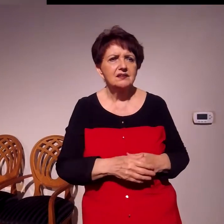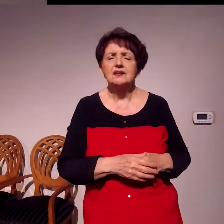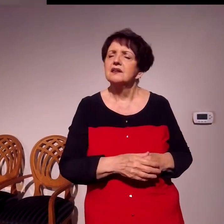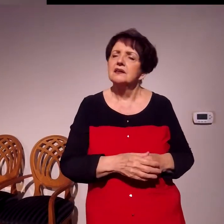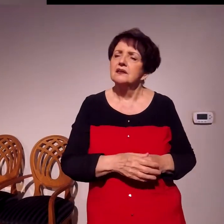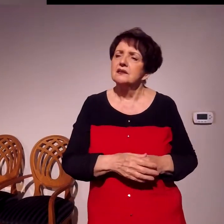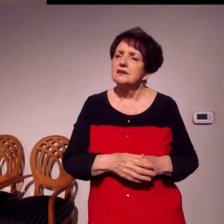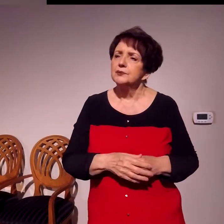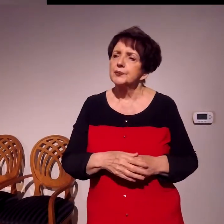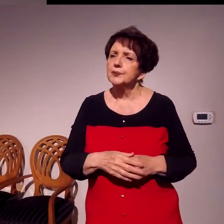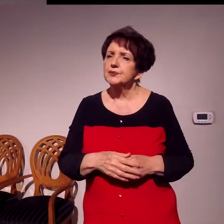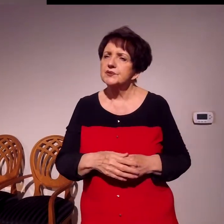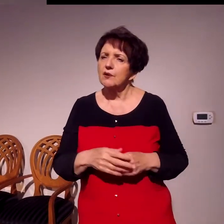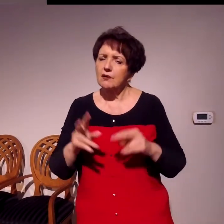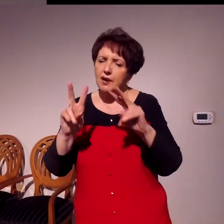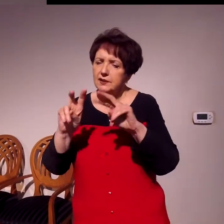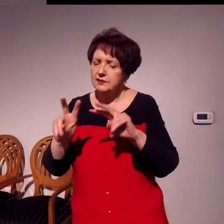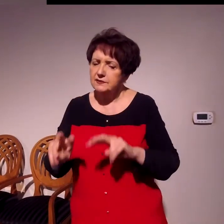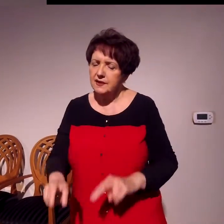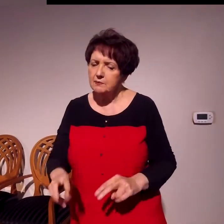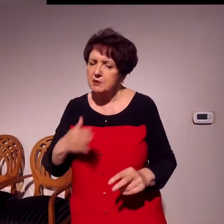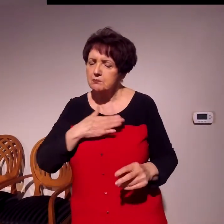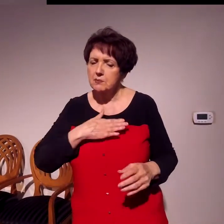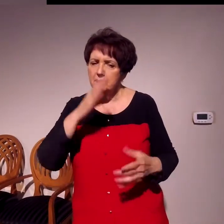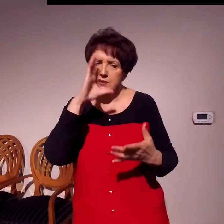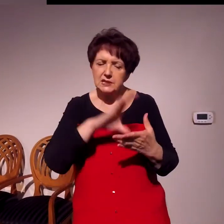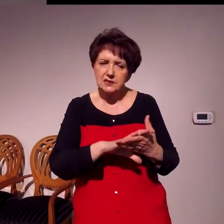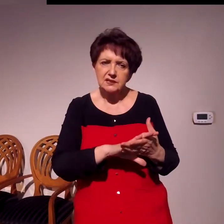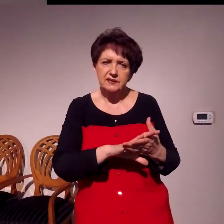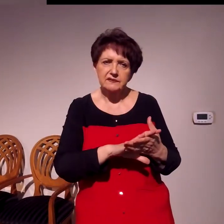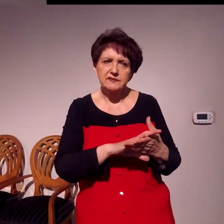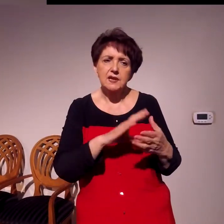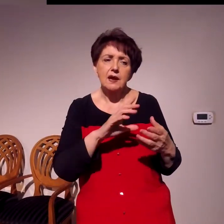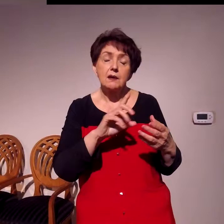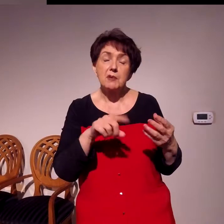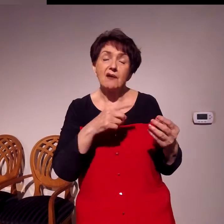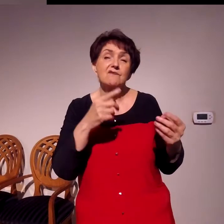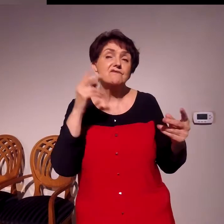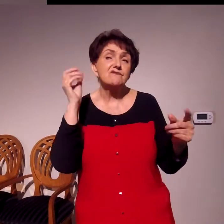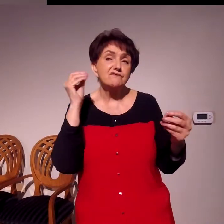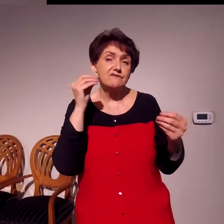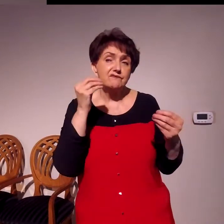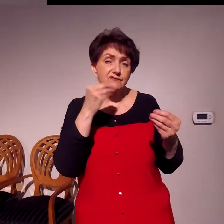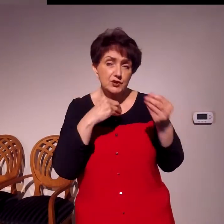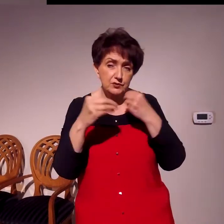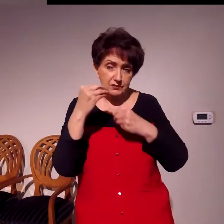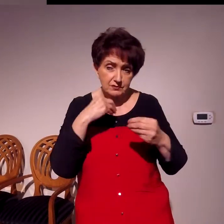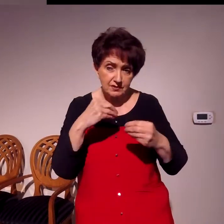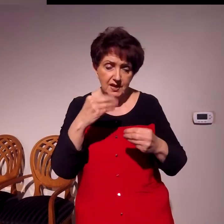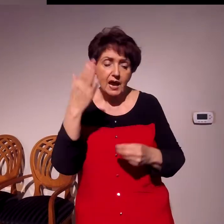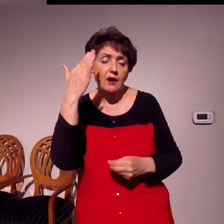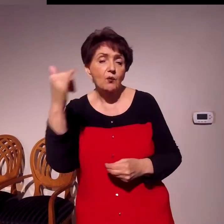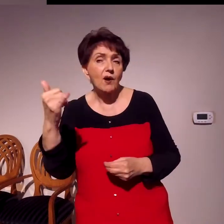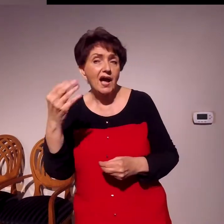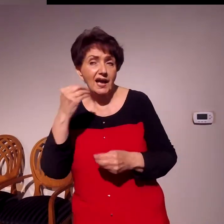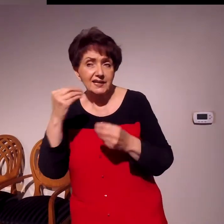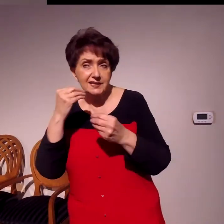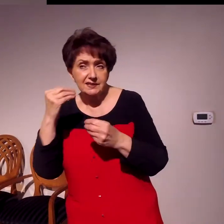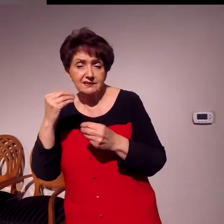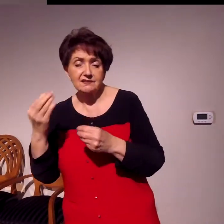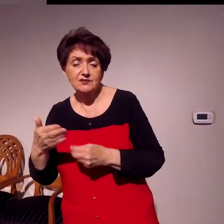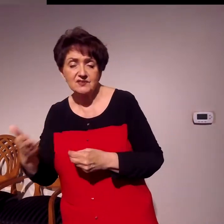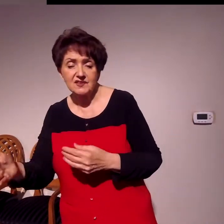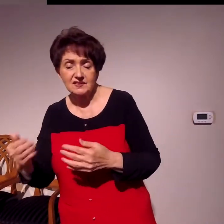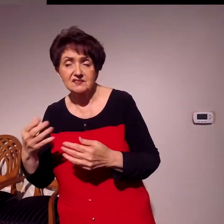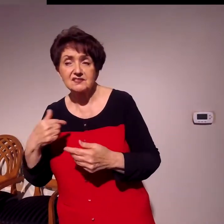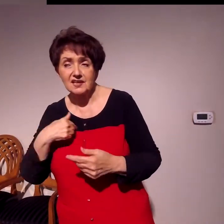I examined my beliefs around food and why I eat the things that I eat. And